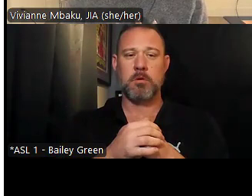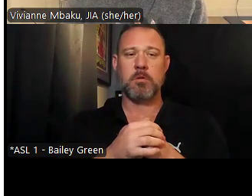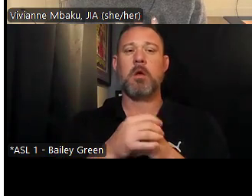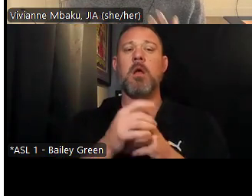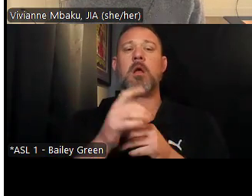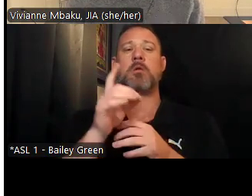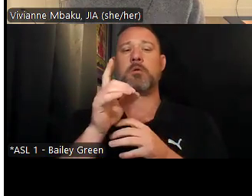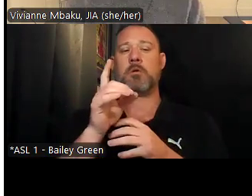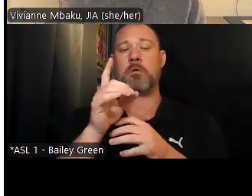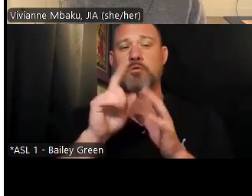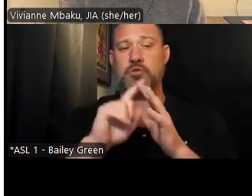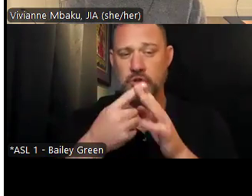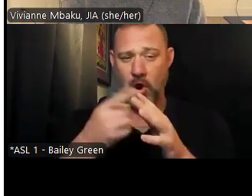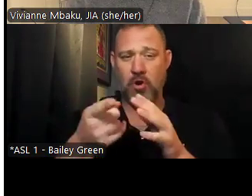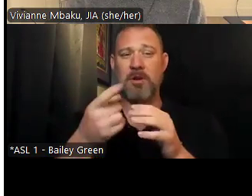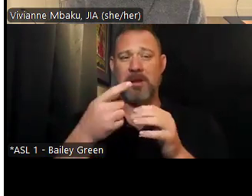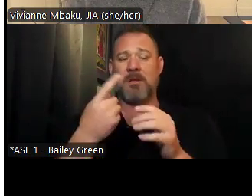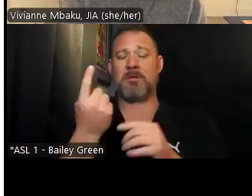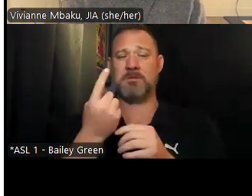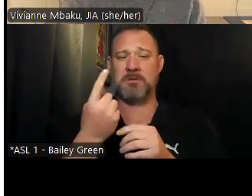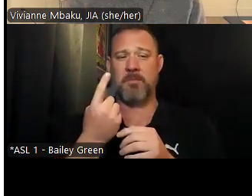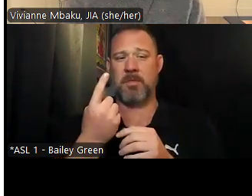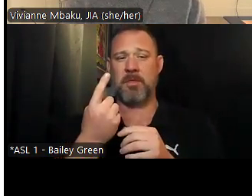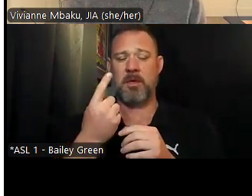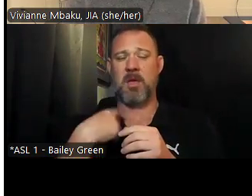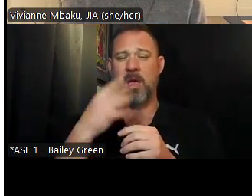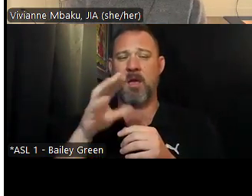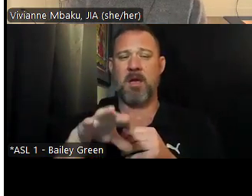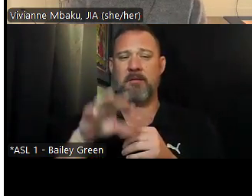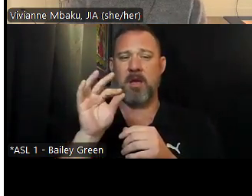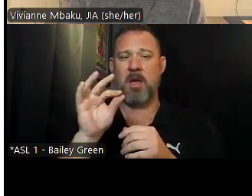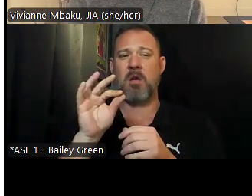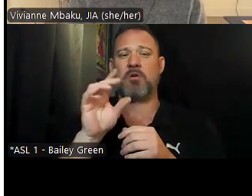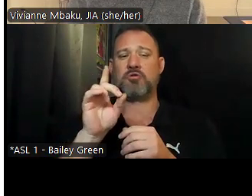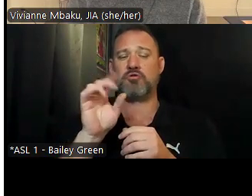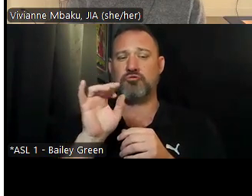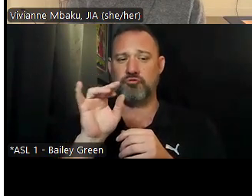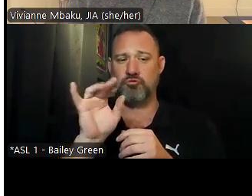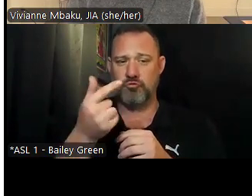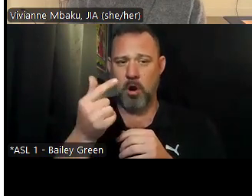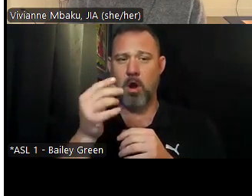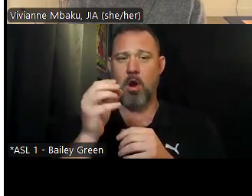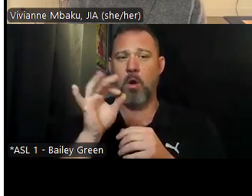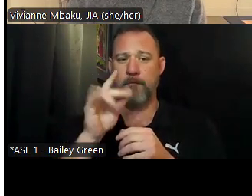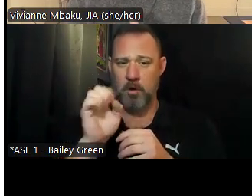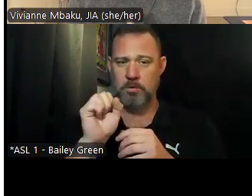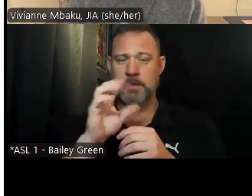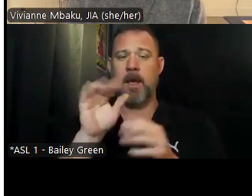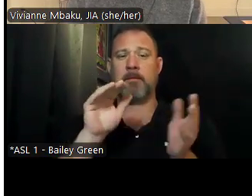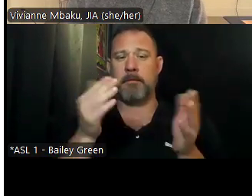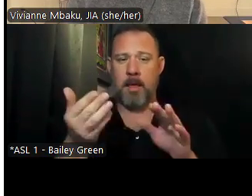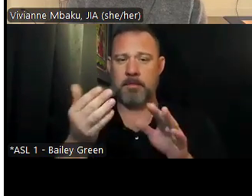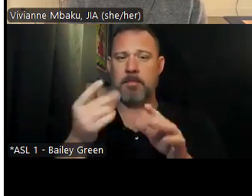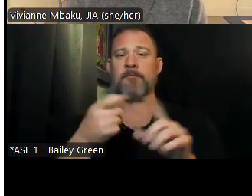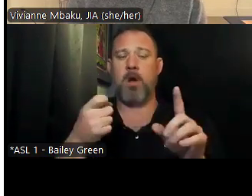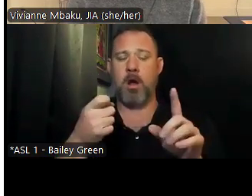And in starting this work, something that I found really compelling is that drug overdoses and deaths from